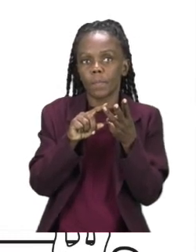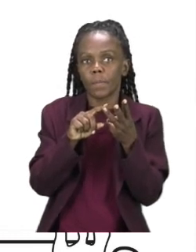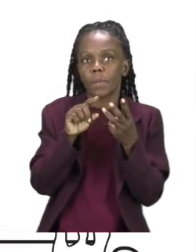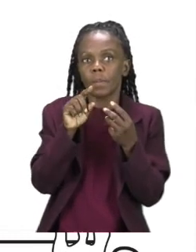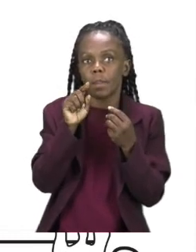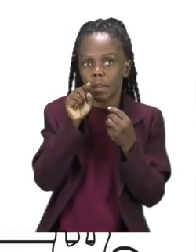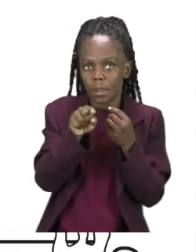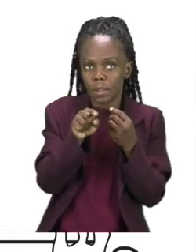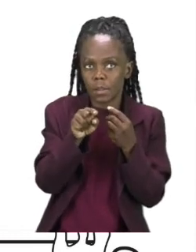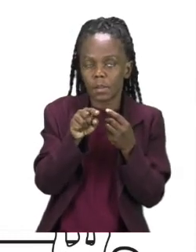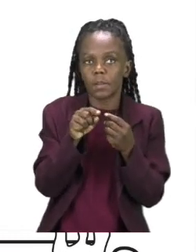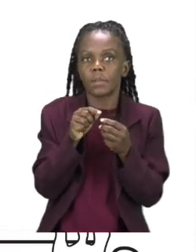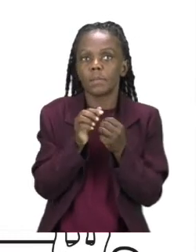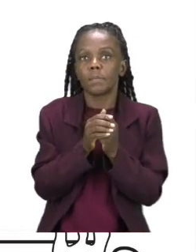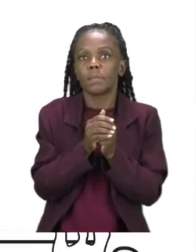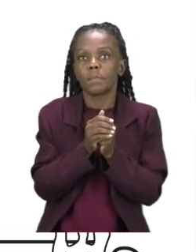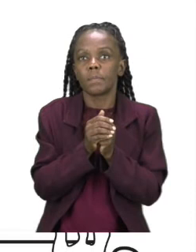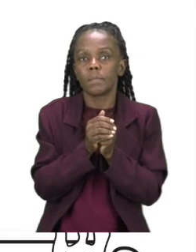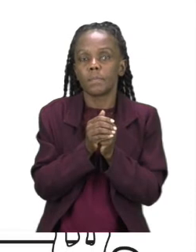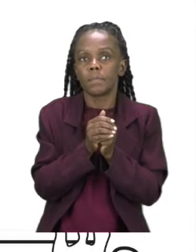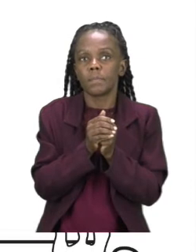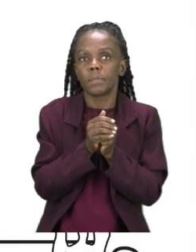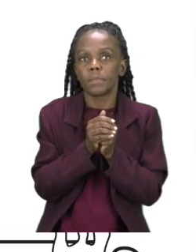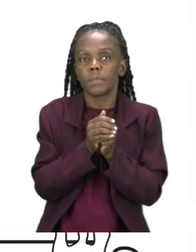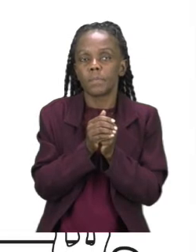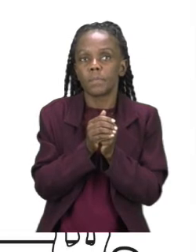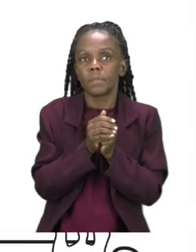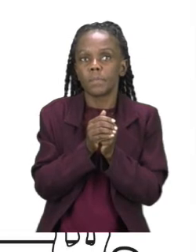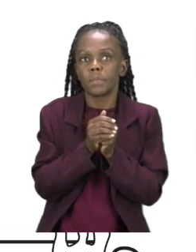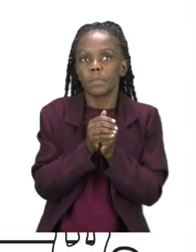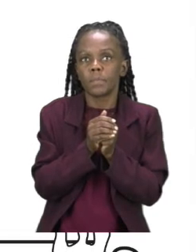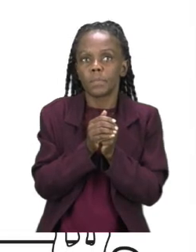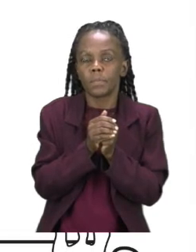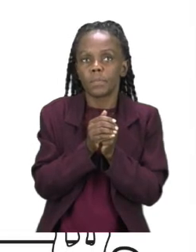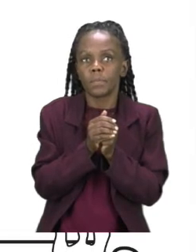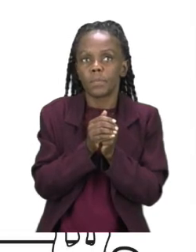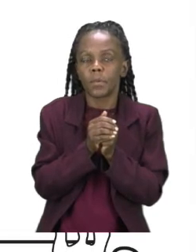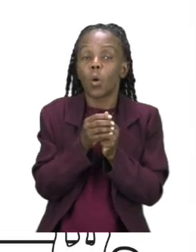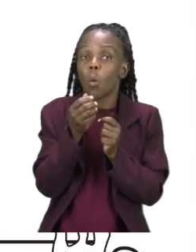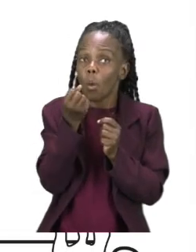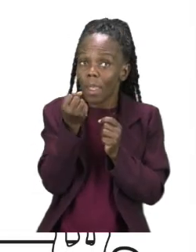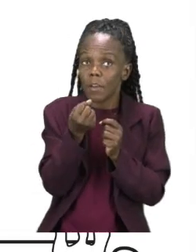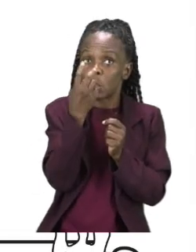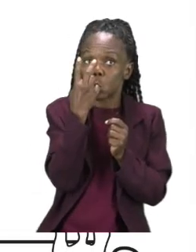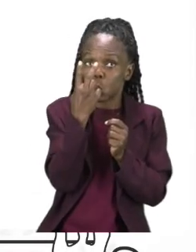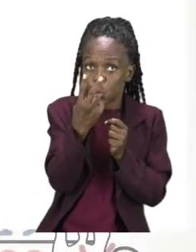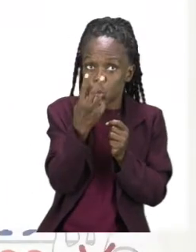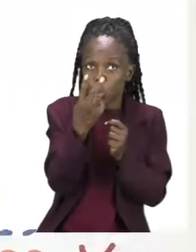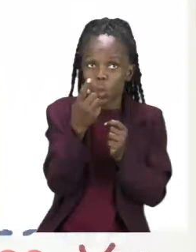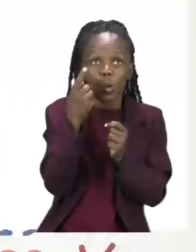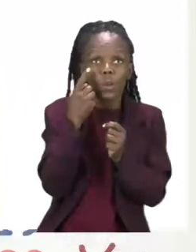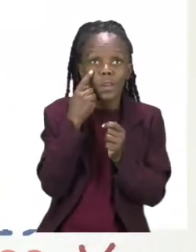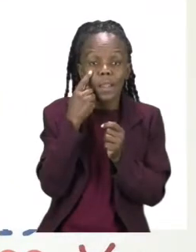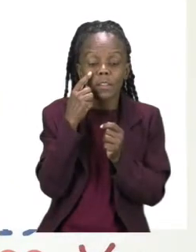in and it. Let's take a look at the board. Now on the board